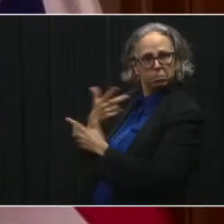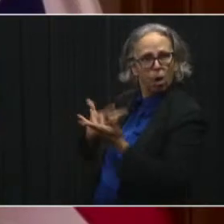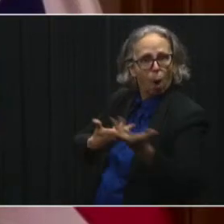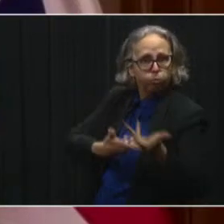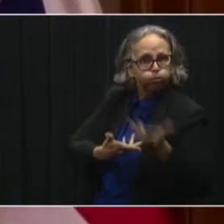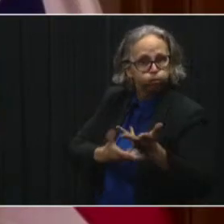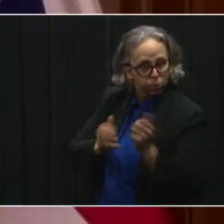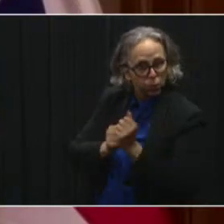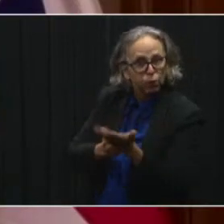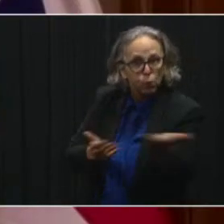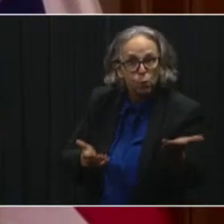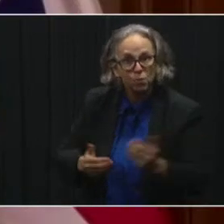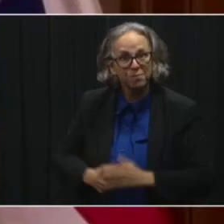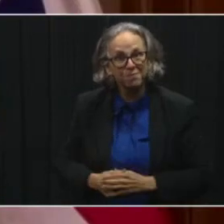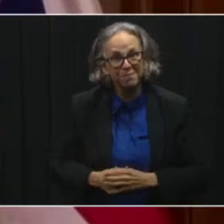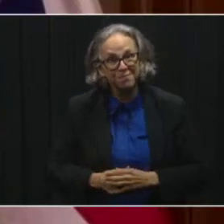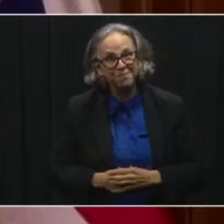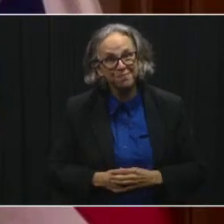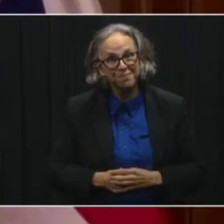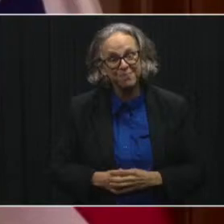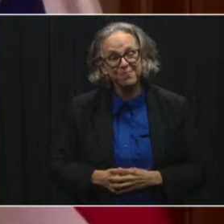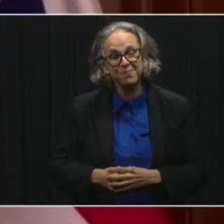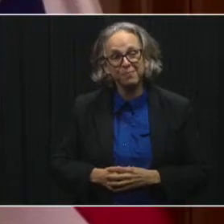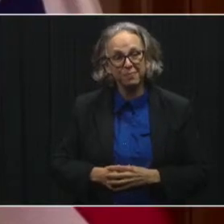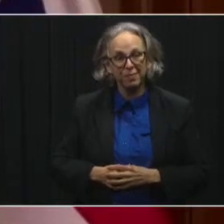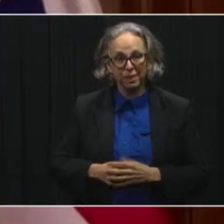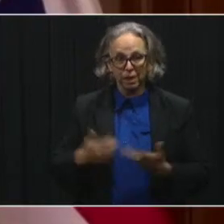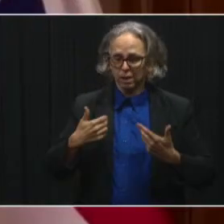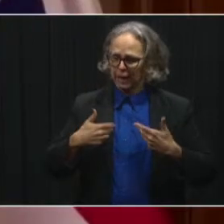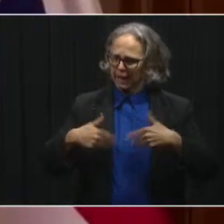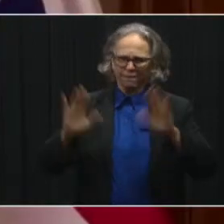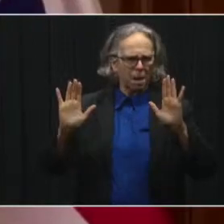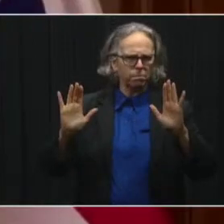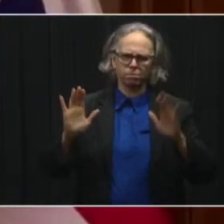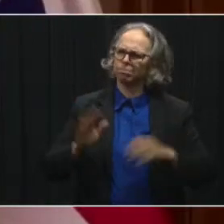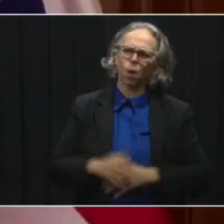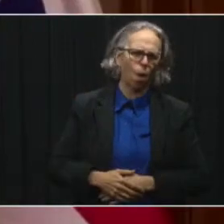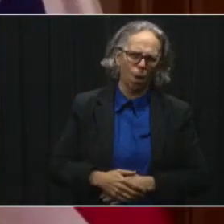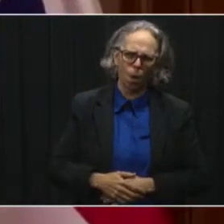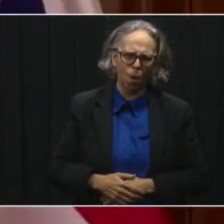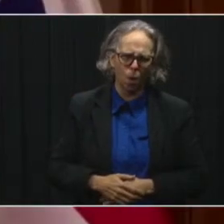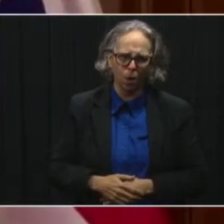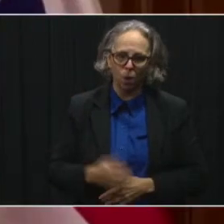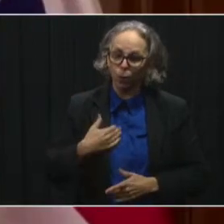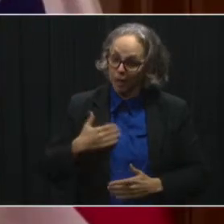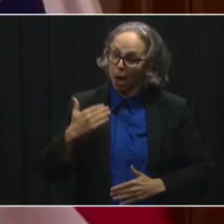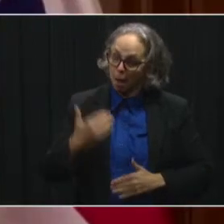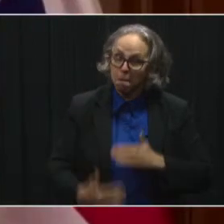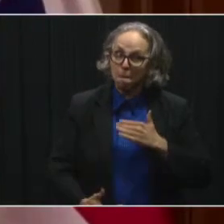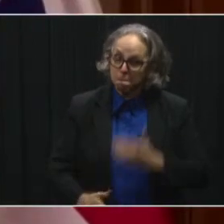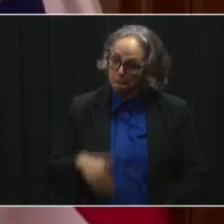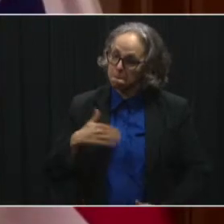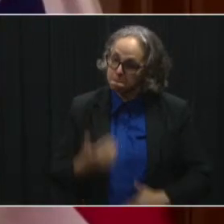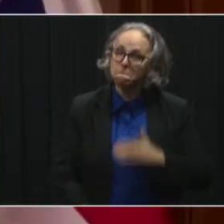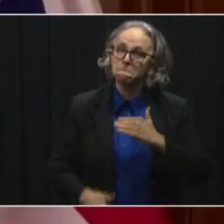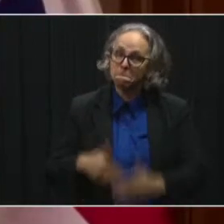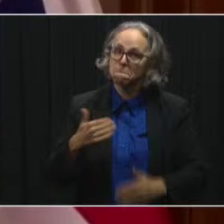So look, we're not giving up. We've made some progress. We'll continue to fight on.